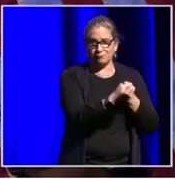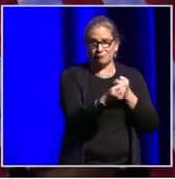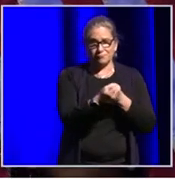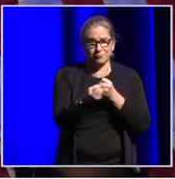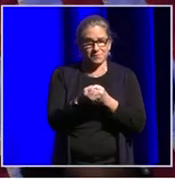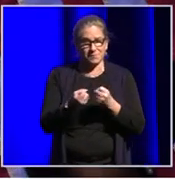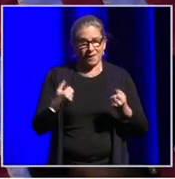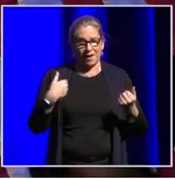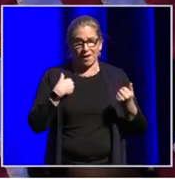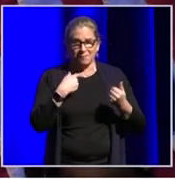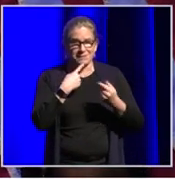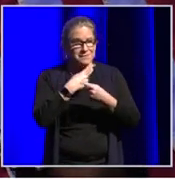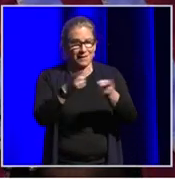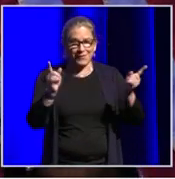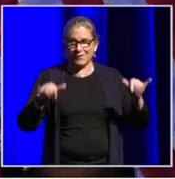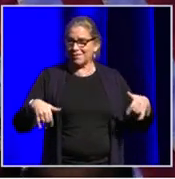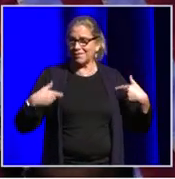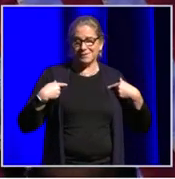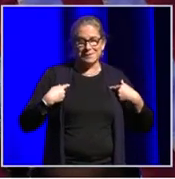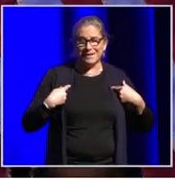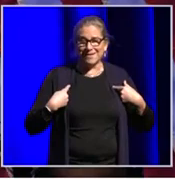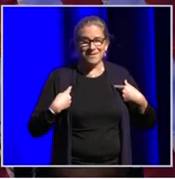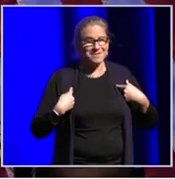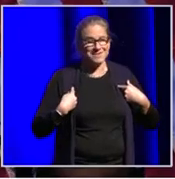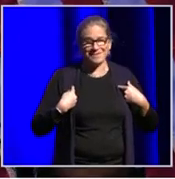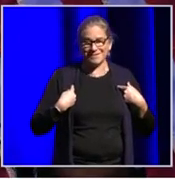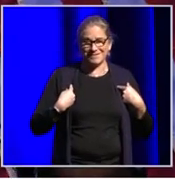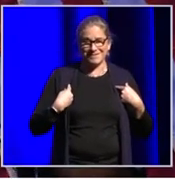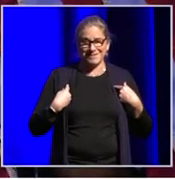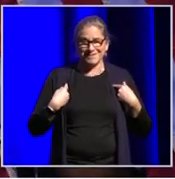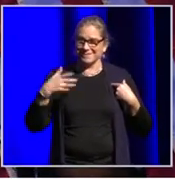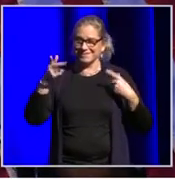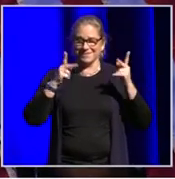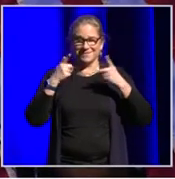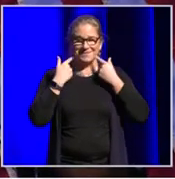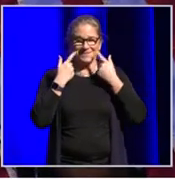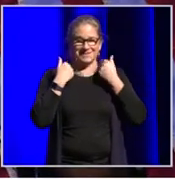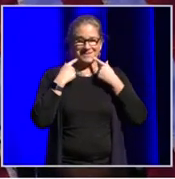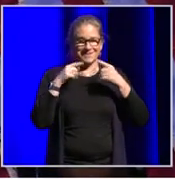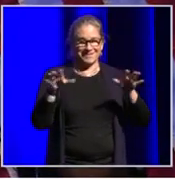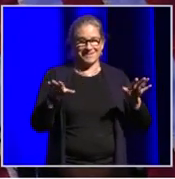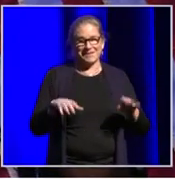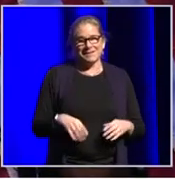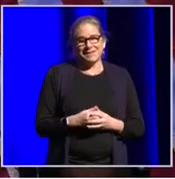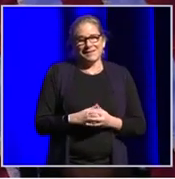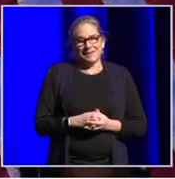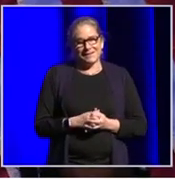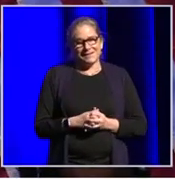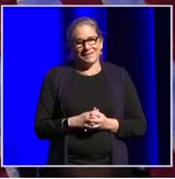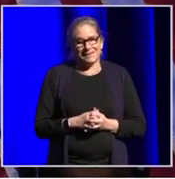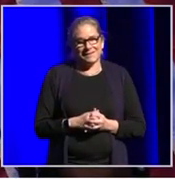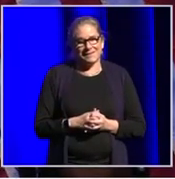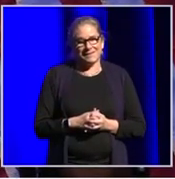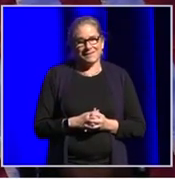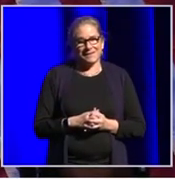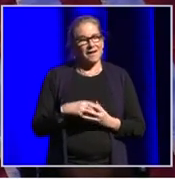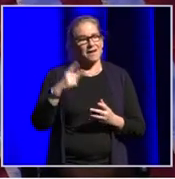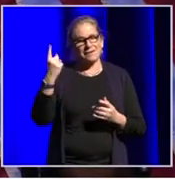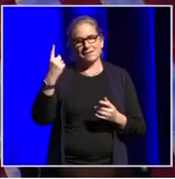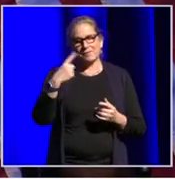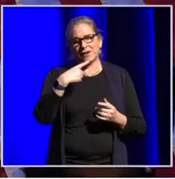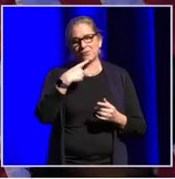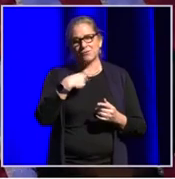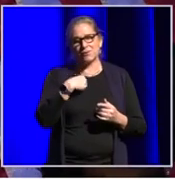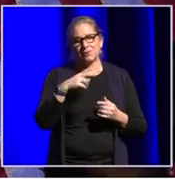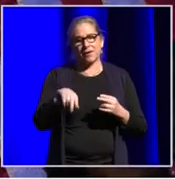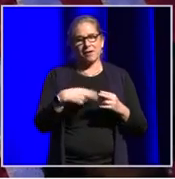And invariably, they said that some friends of theirs had talked to them about me and vouched for me and said, based